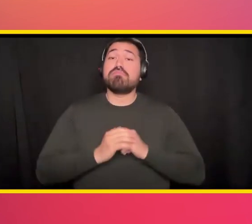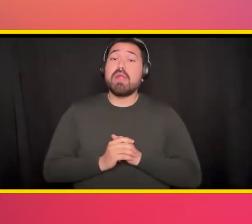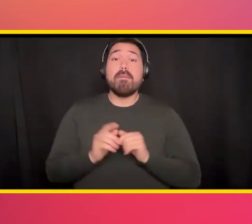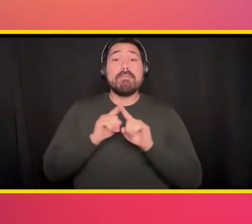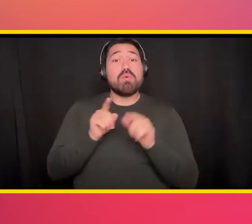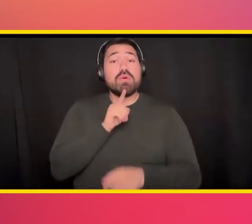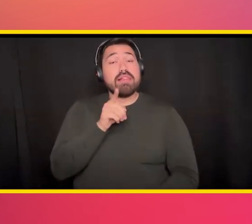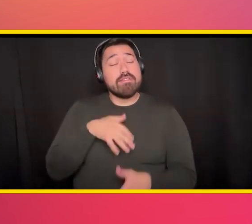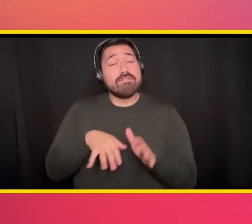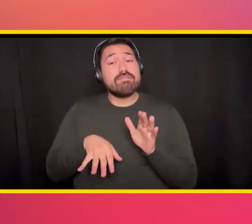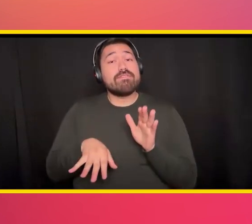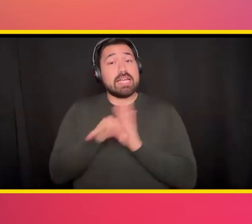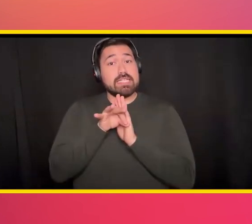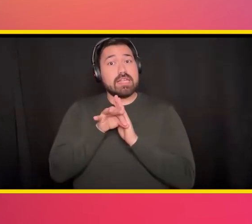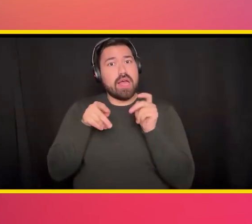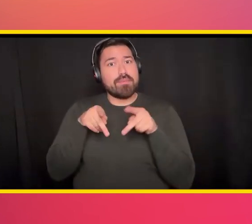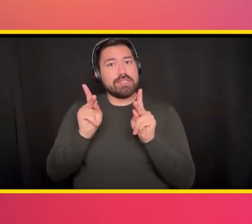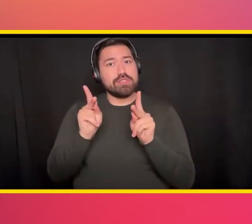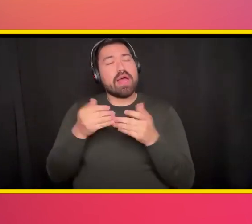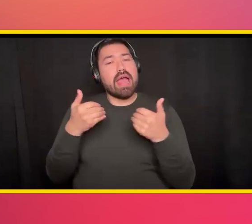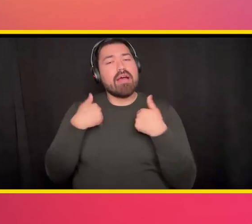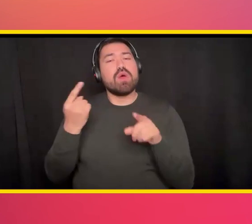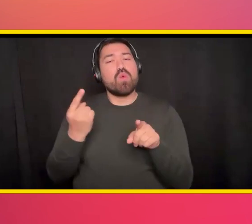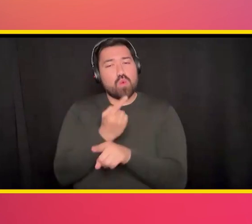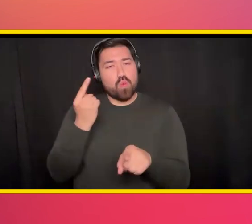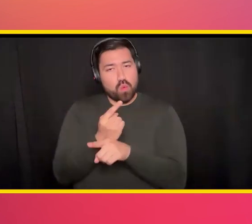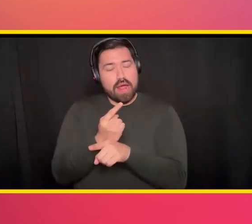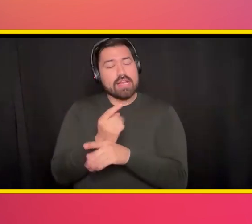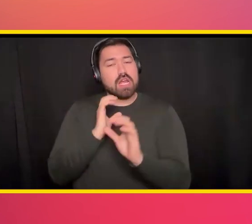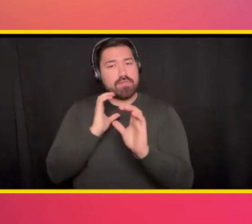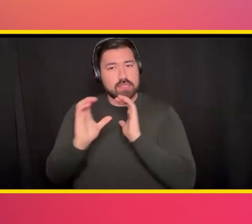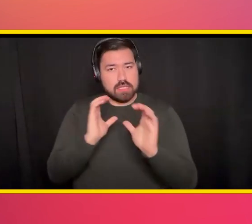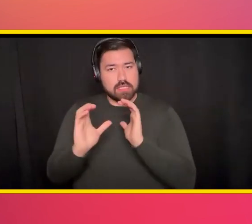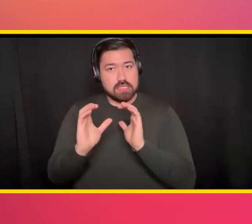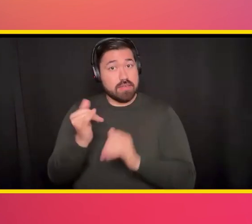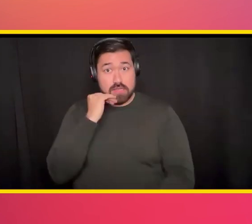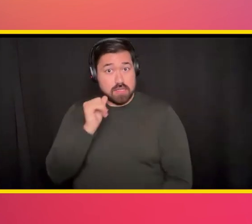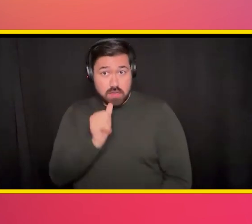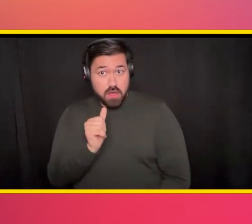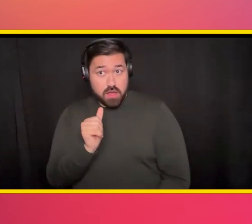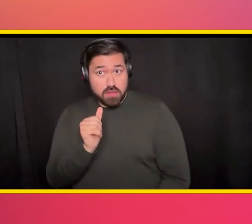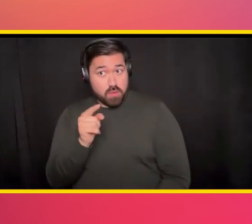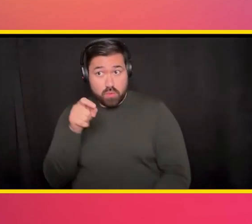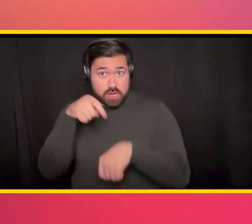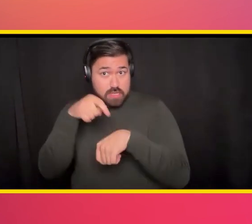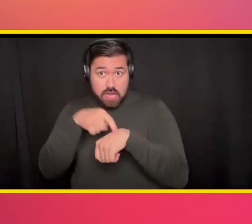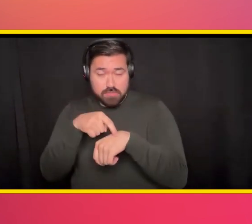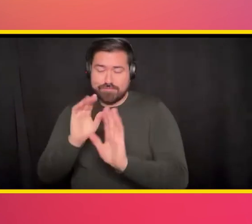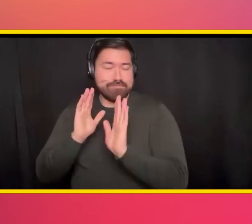the right opportunities to have conversation. If that conversation is happening, don't do it. It's not going to happen,